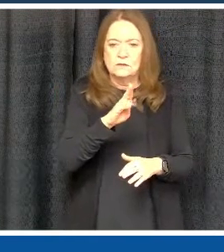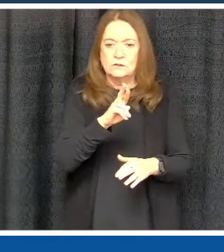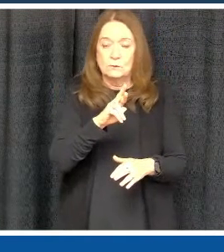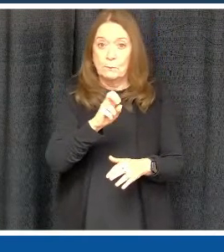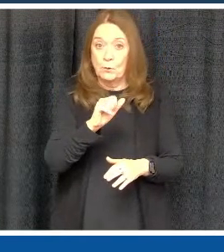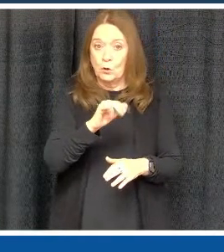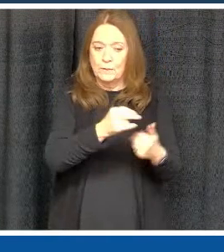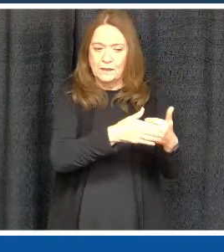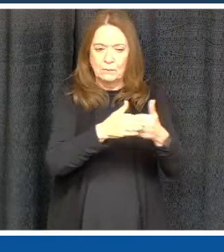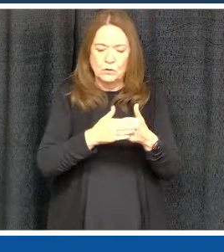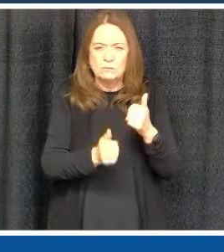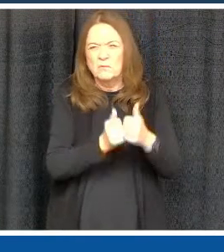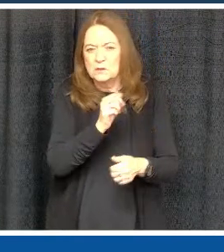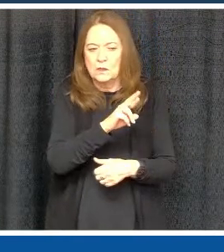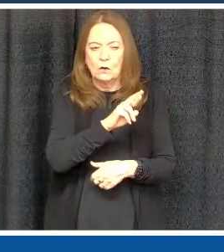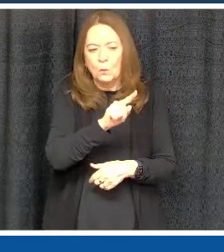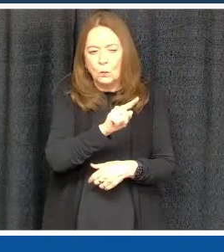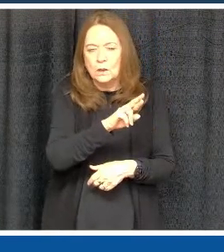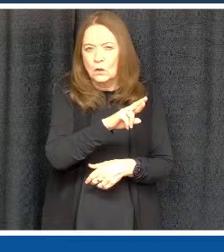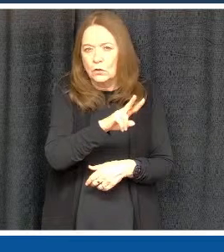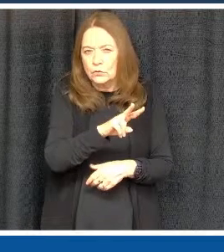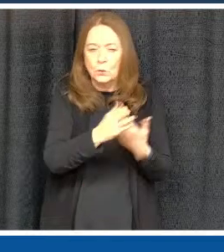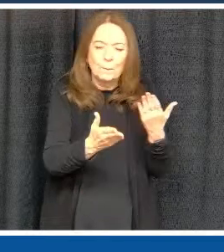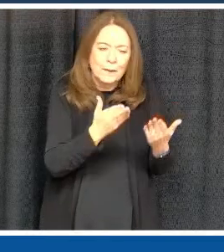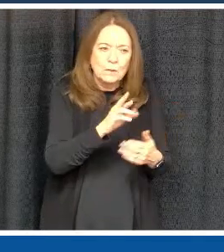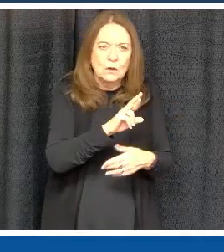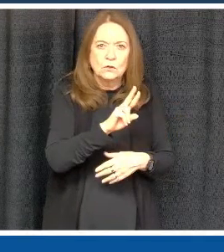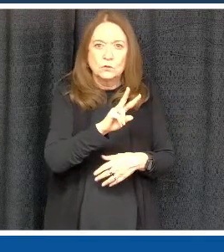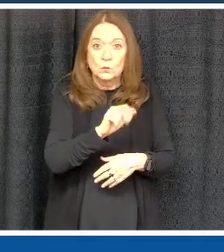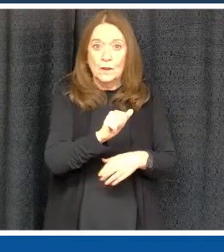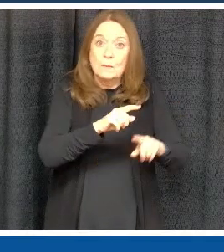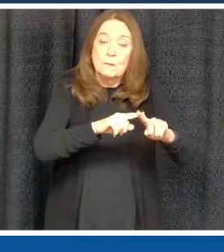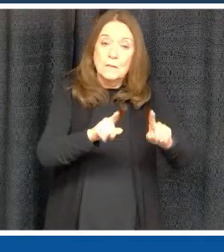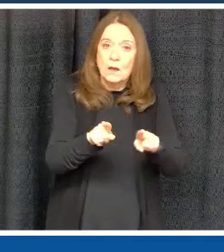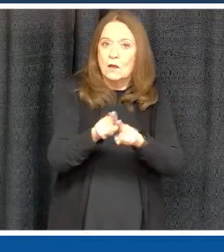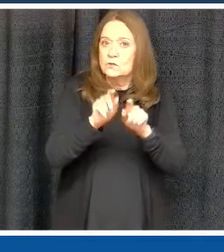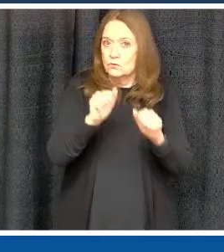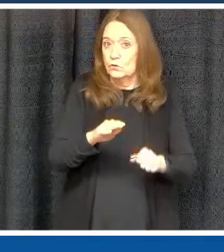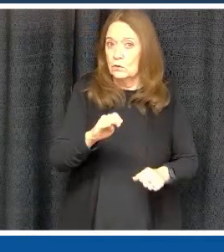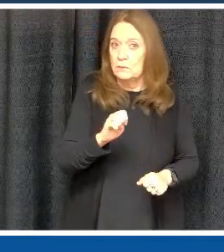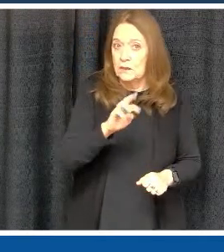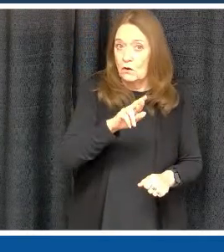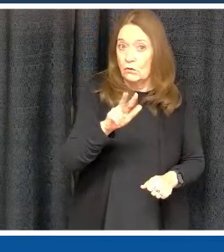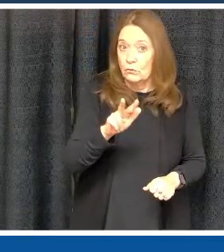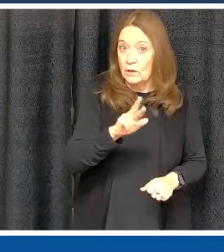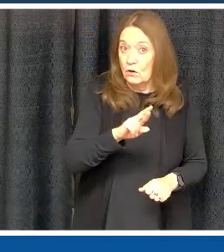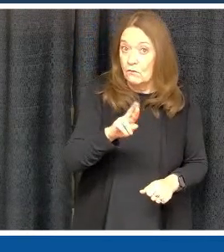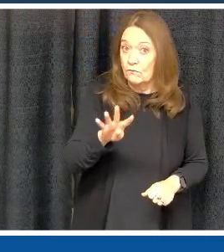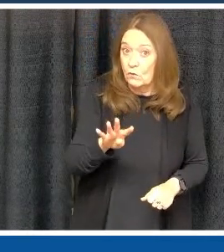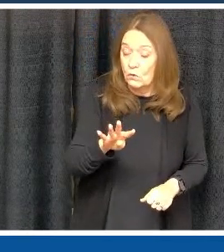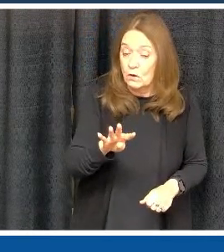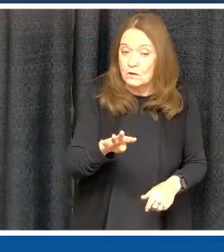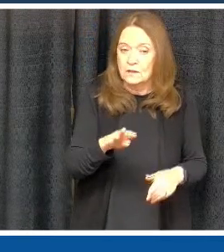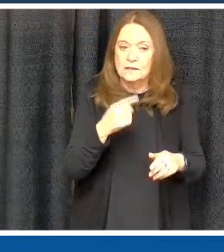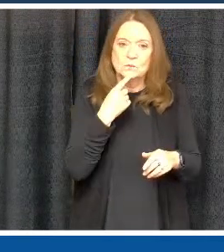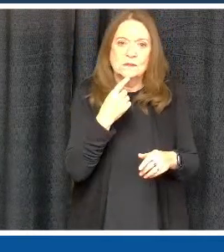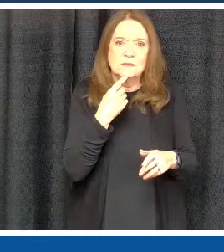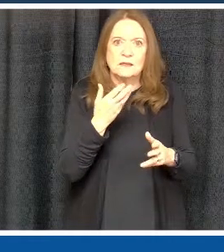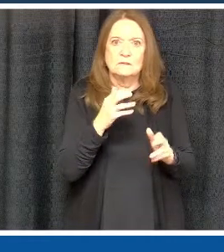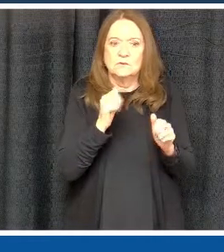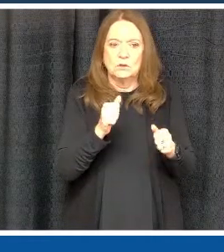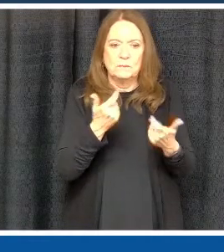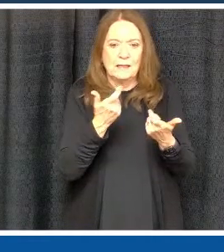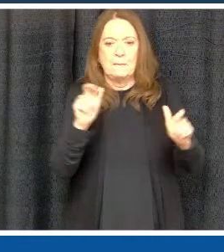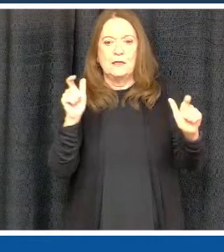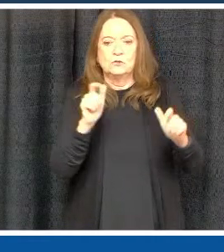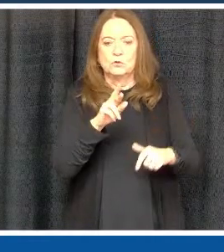mostly going to be R1, R2, maybe R2A, but could also be R3 and R4 if it's near, as we said, a major road, a